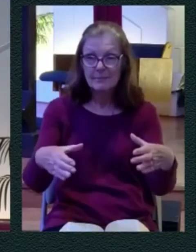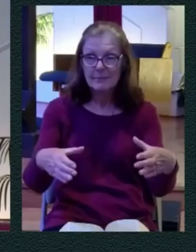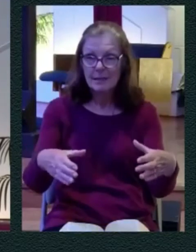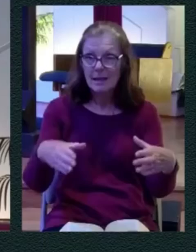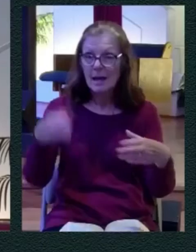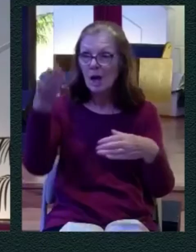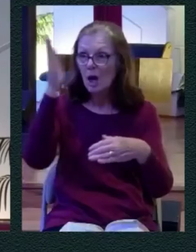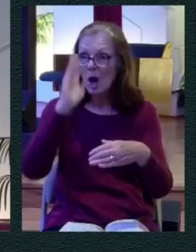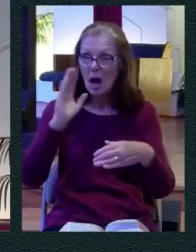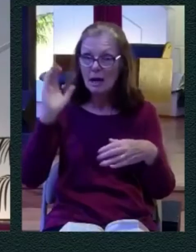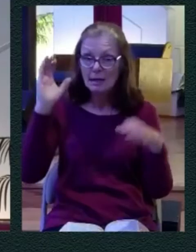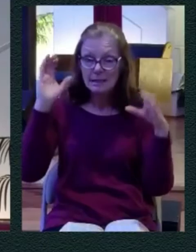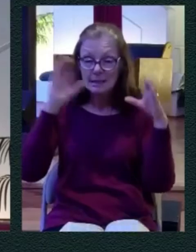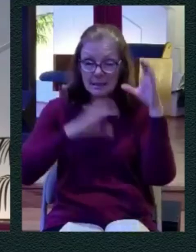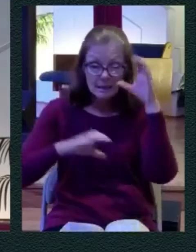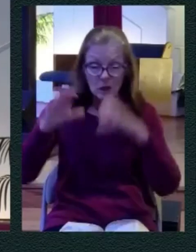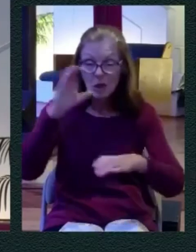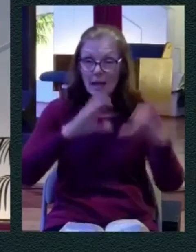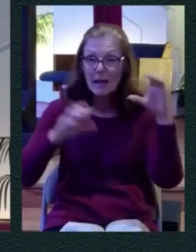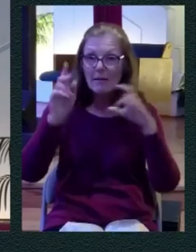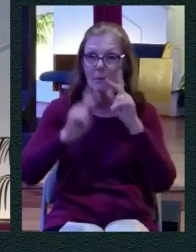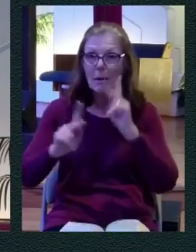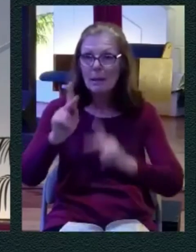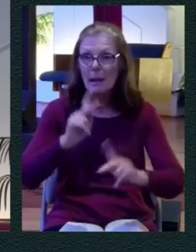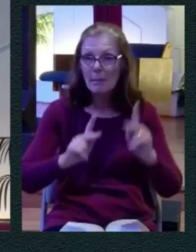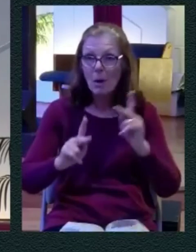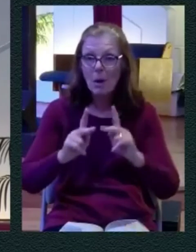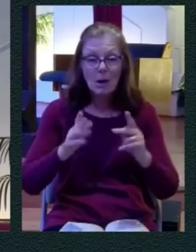in suffering.